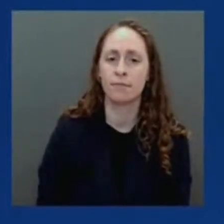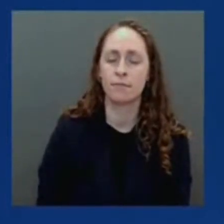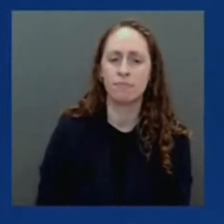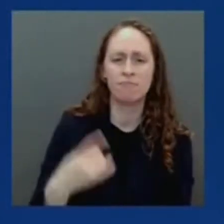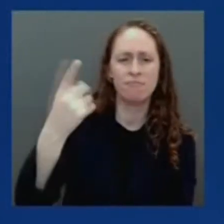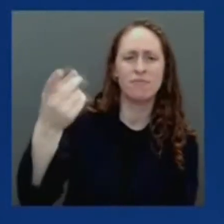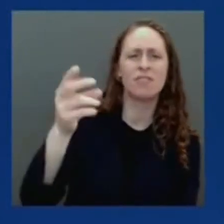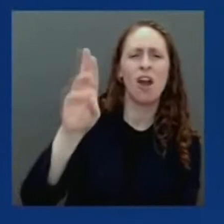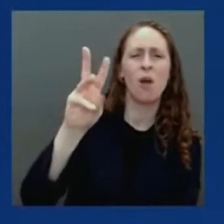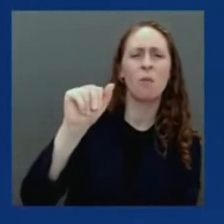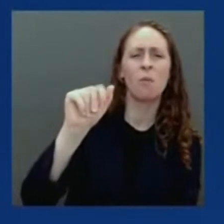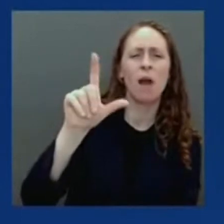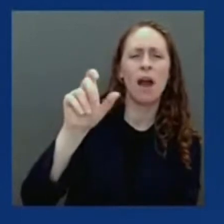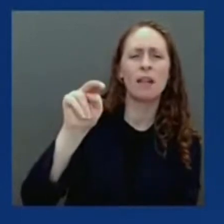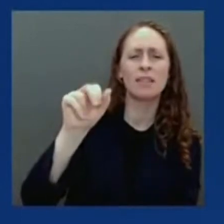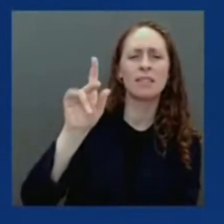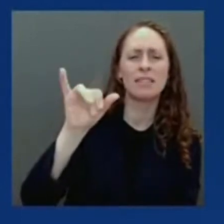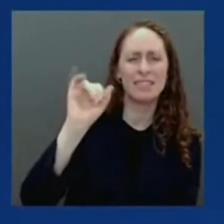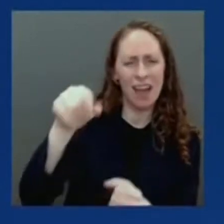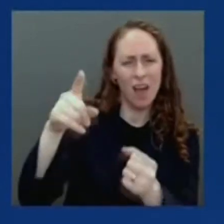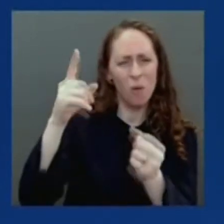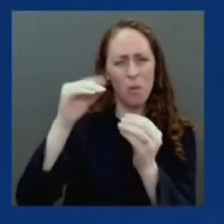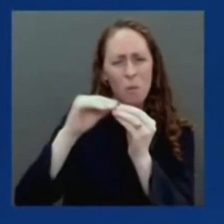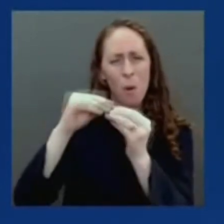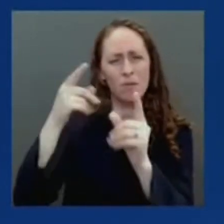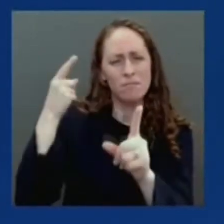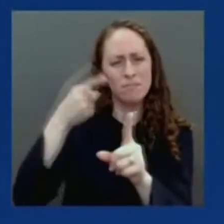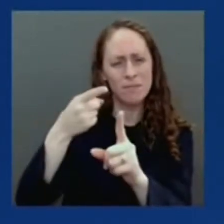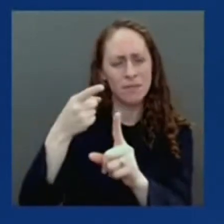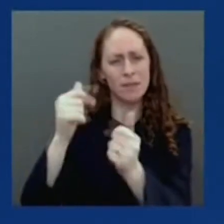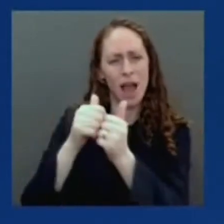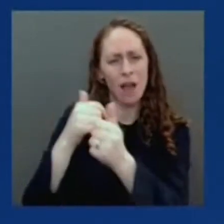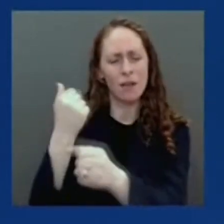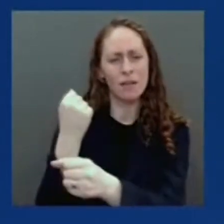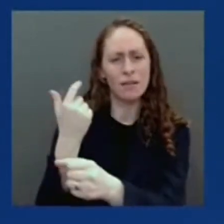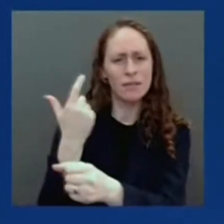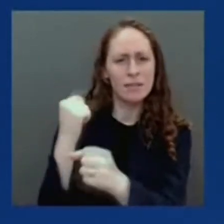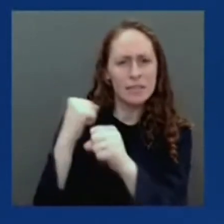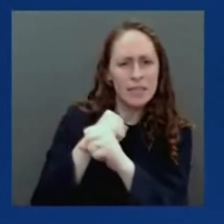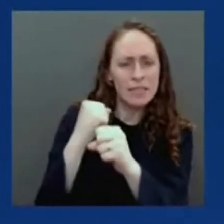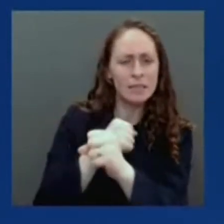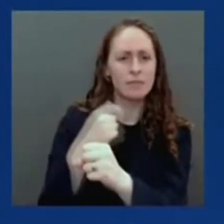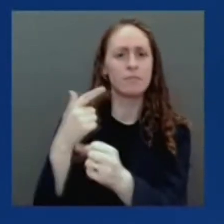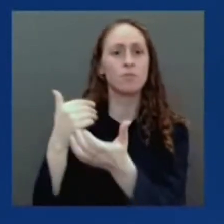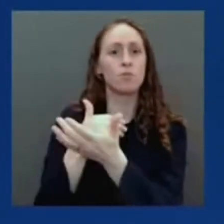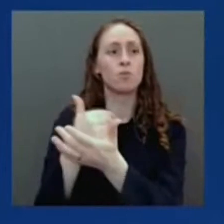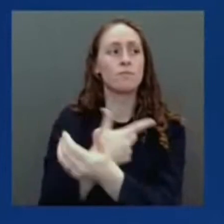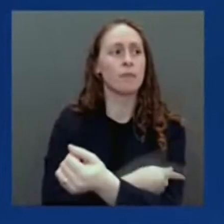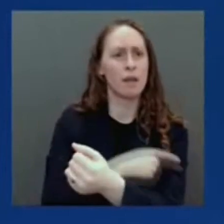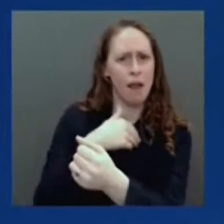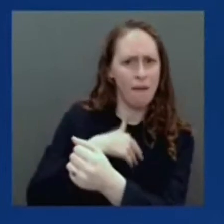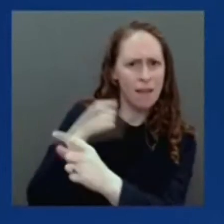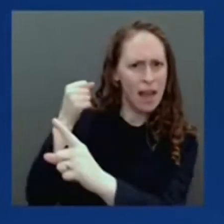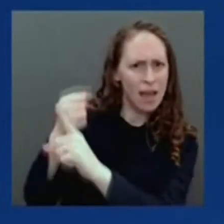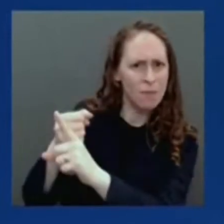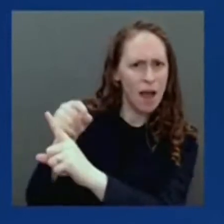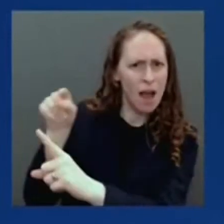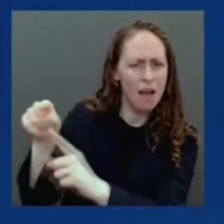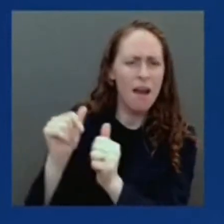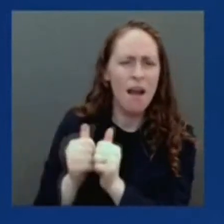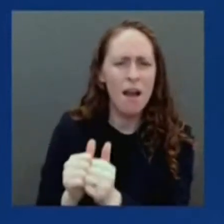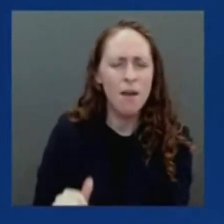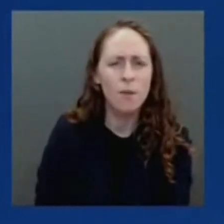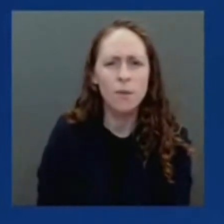are anticipating that we will get a good efficacy signal for the use of vaccines in children under 5 years